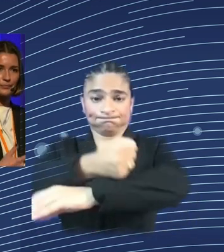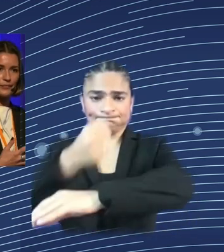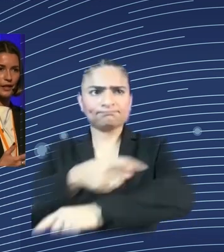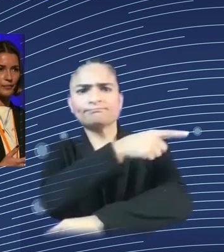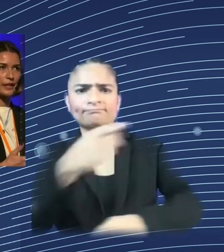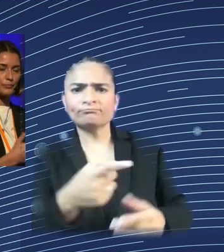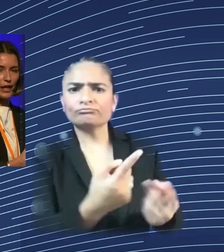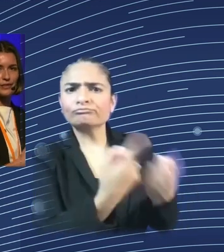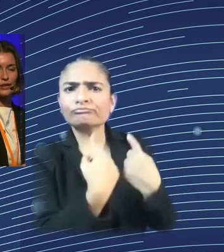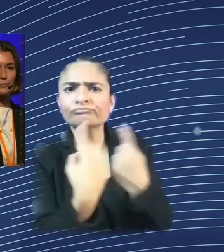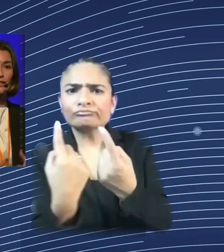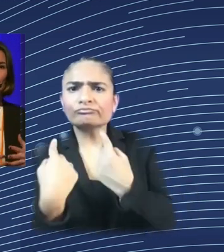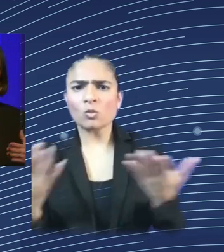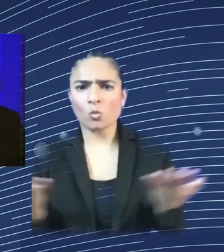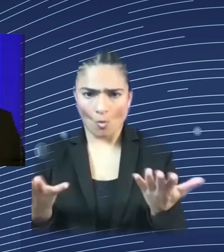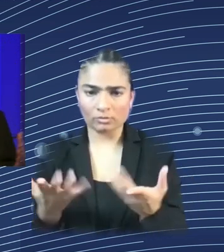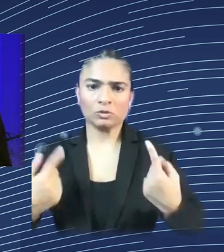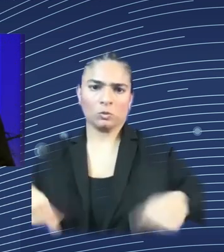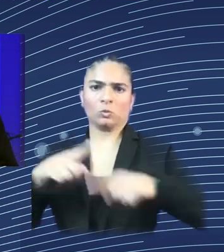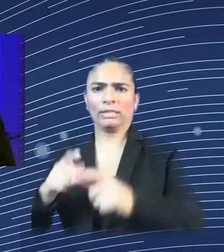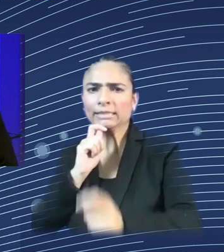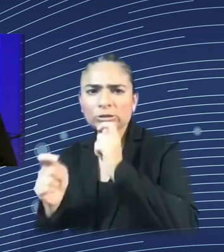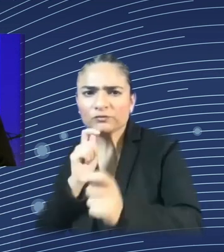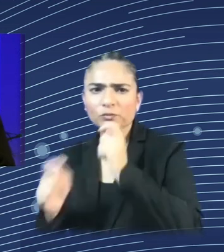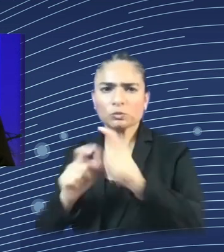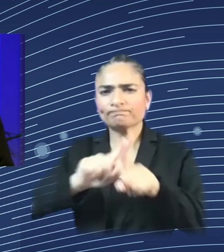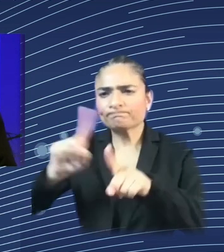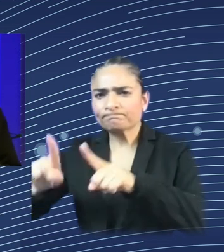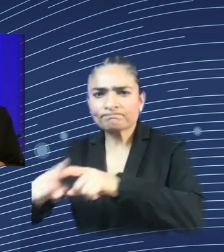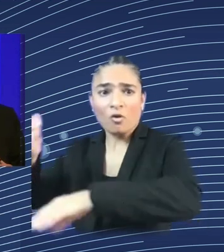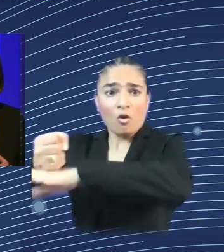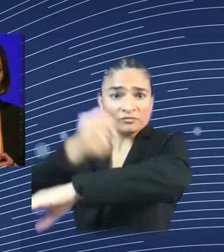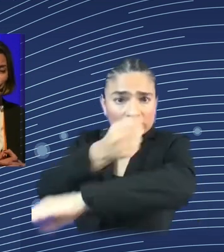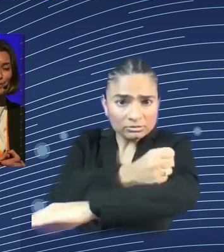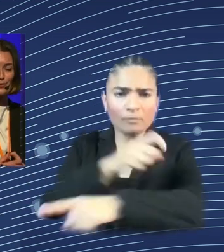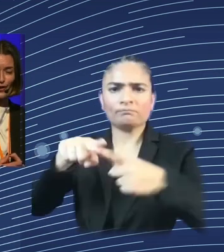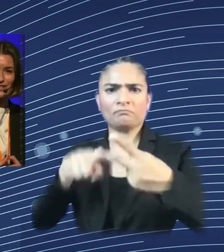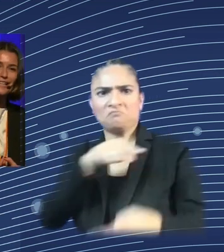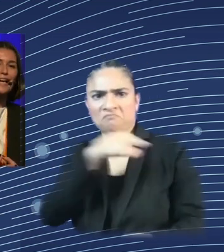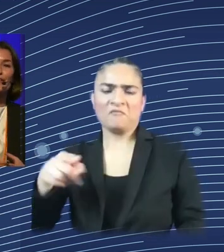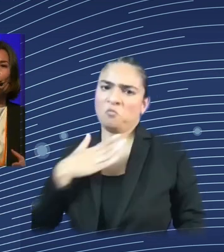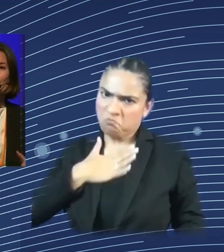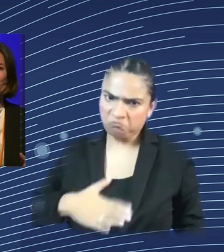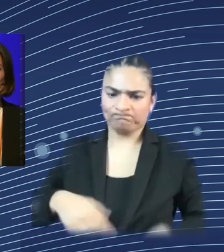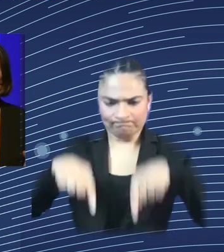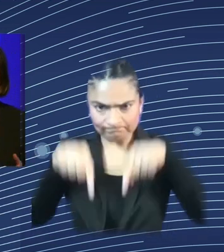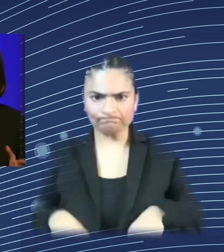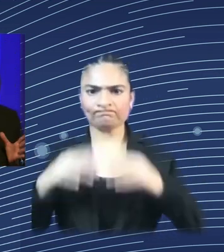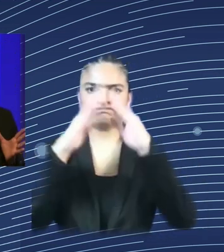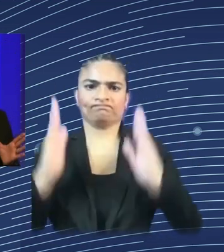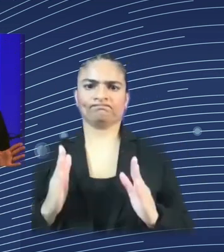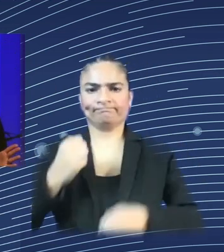even private development or private developers from abroad. They also